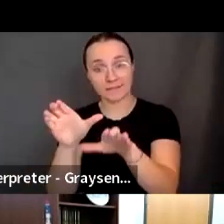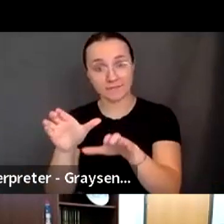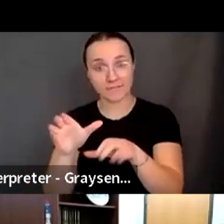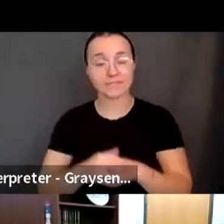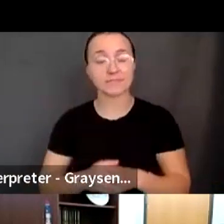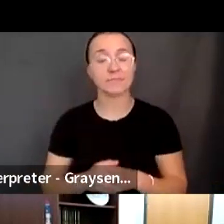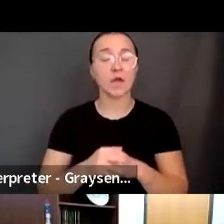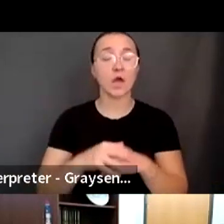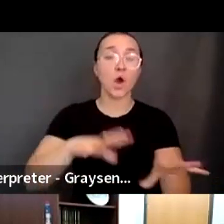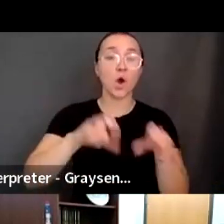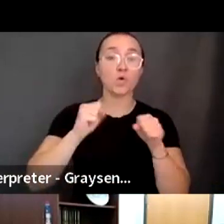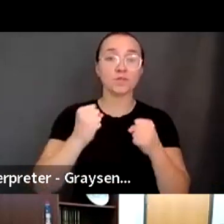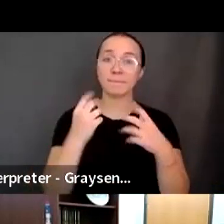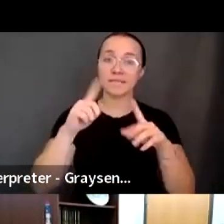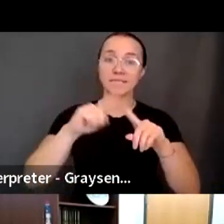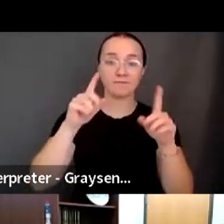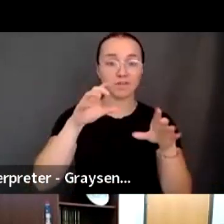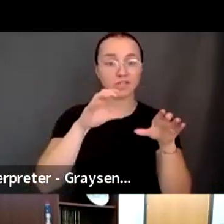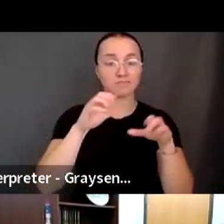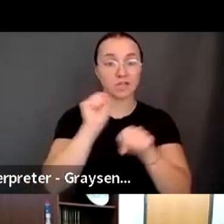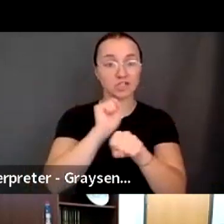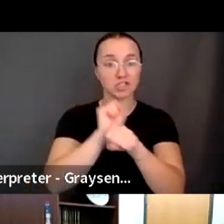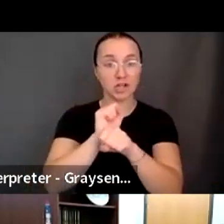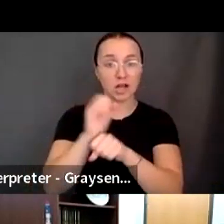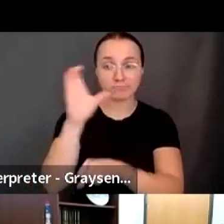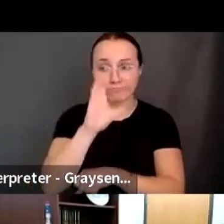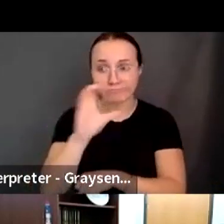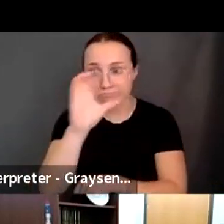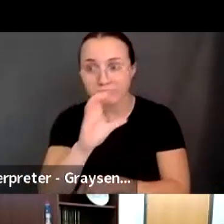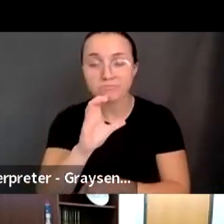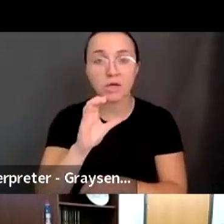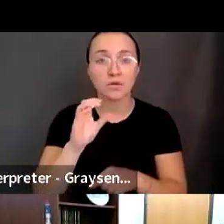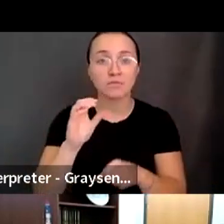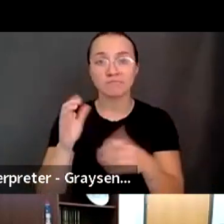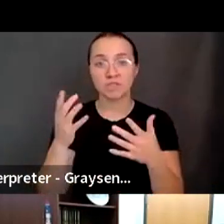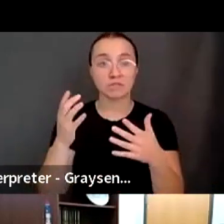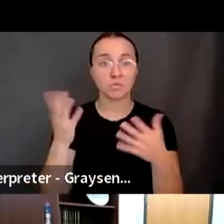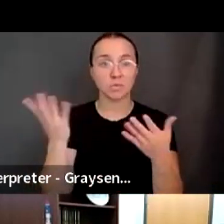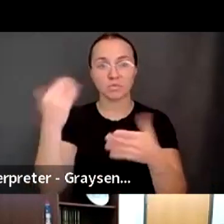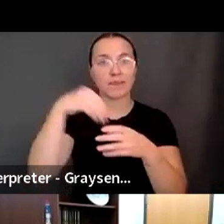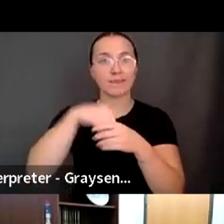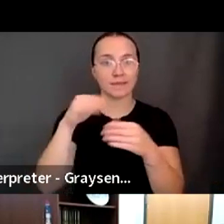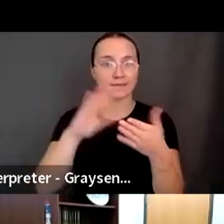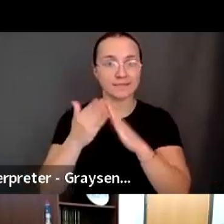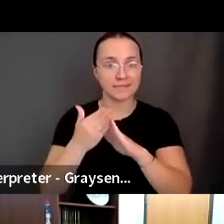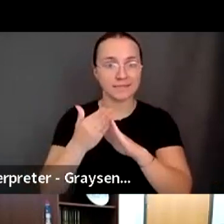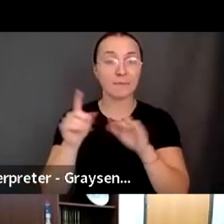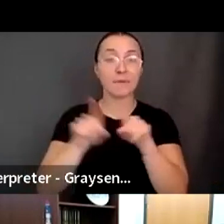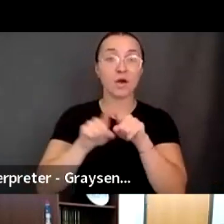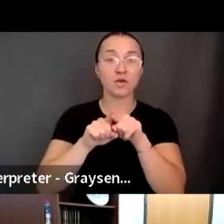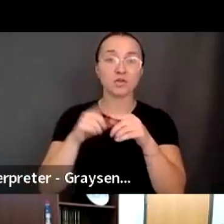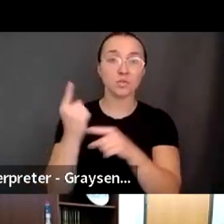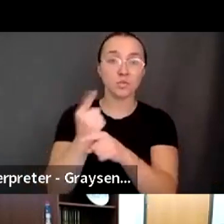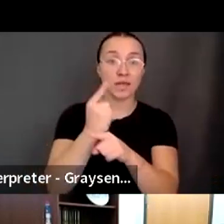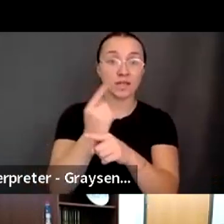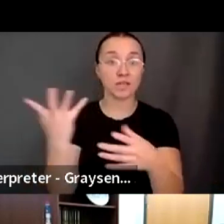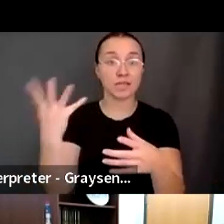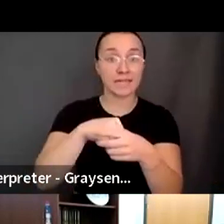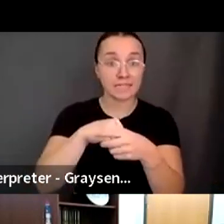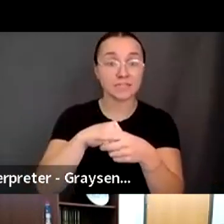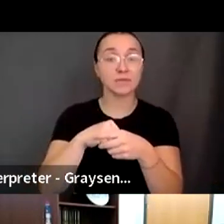job seekers with disabilities throughout the city, as well as regular engagement with the Knoxville Area Employment